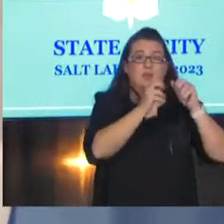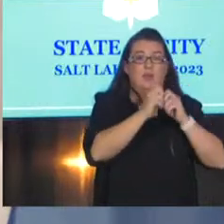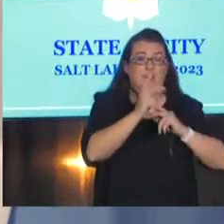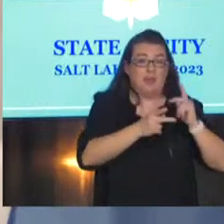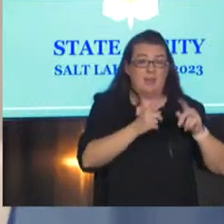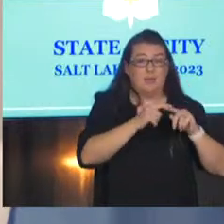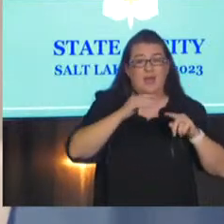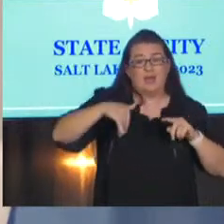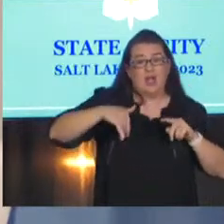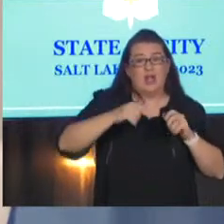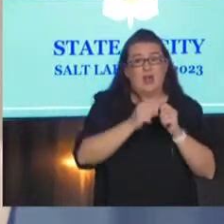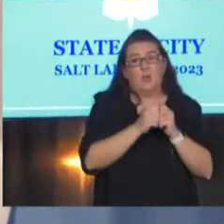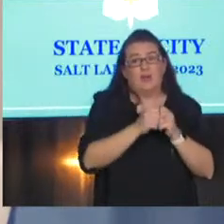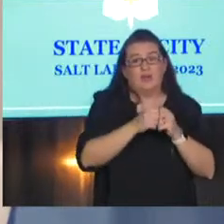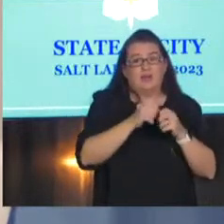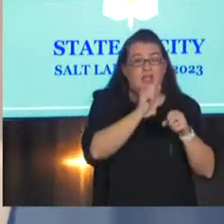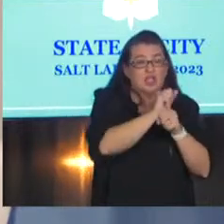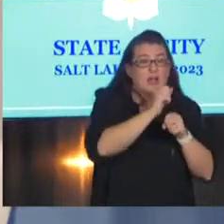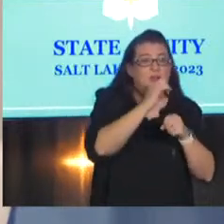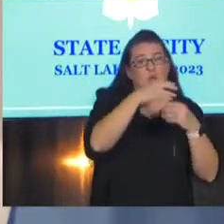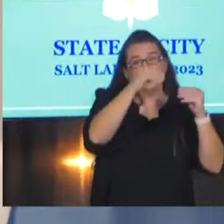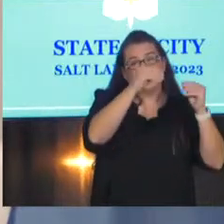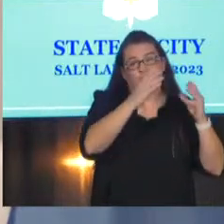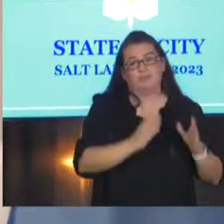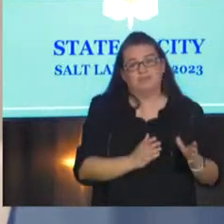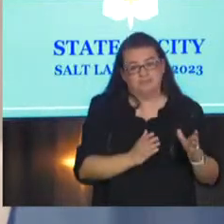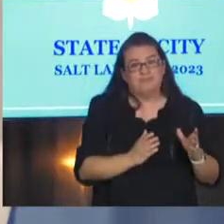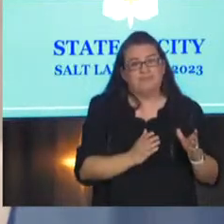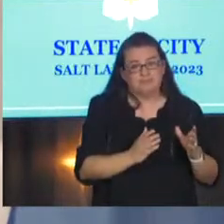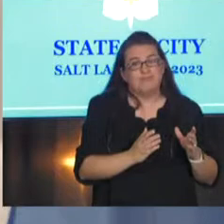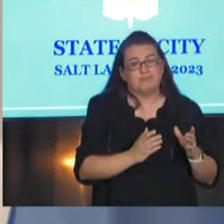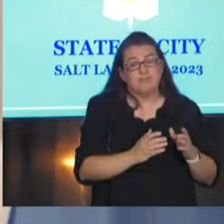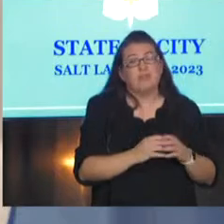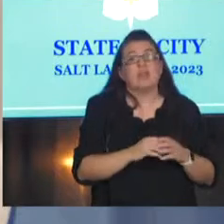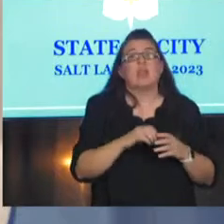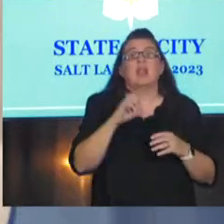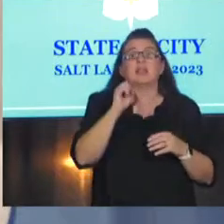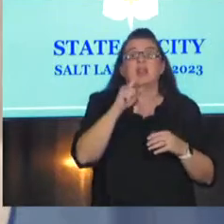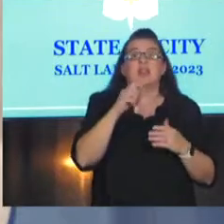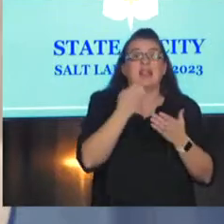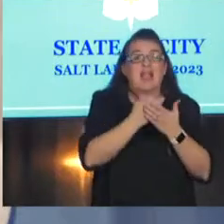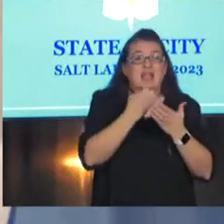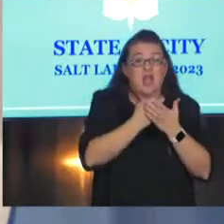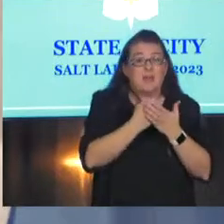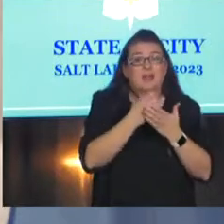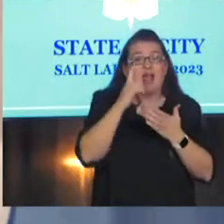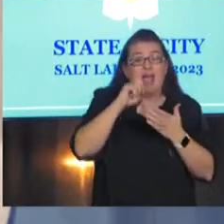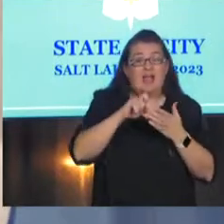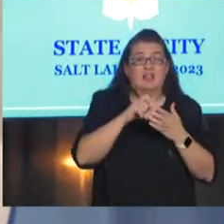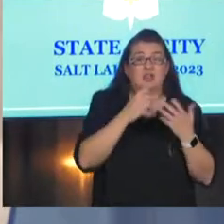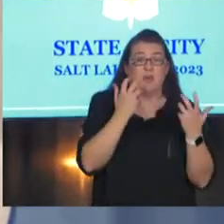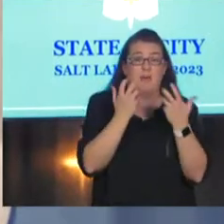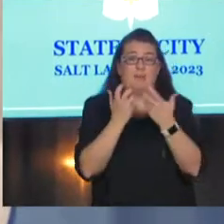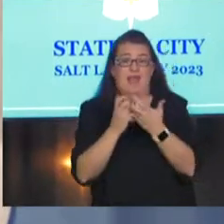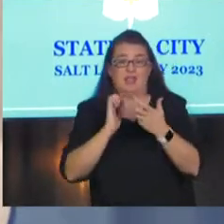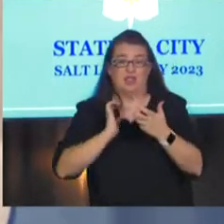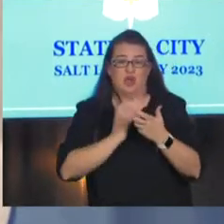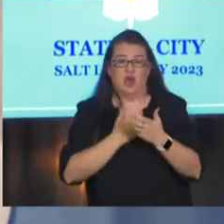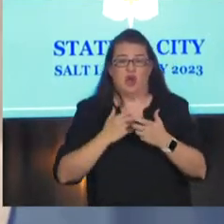not yet retailers. Salt Lake City's economic density has to keep pace with our residential